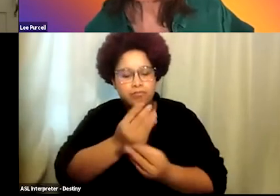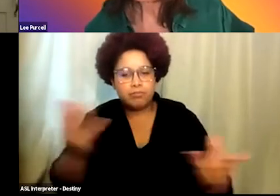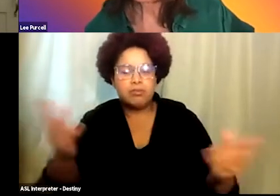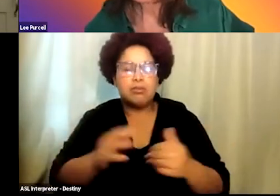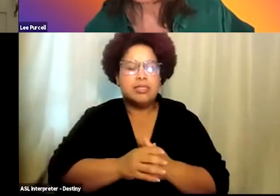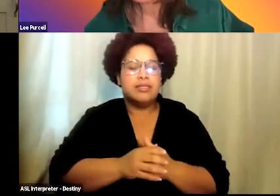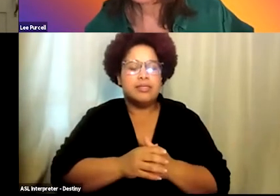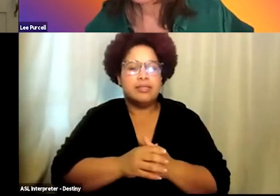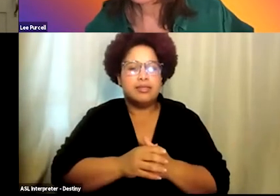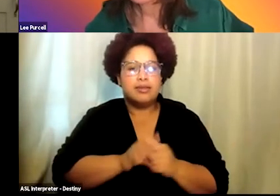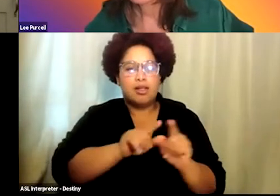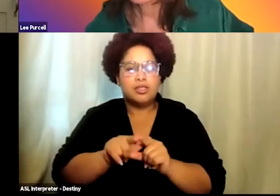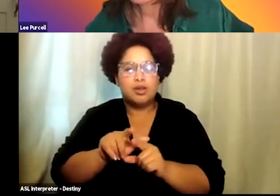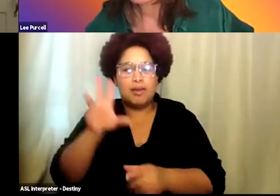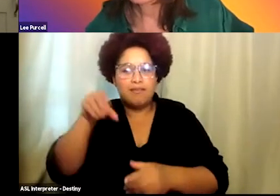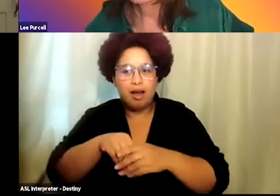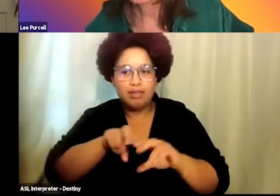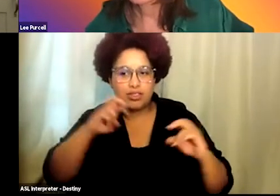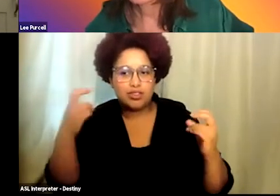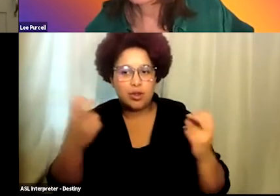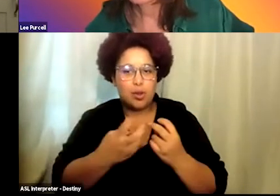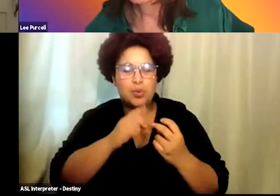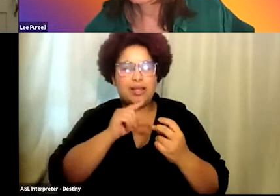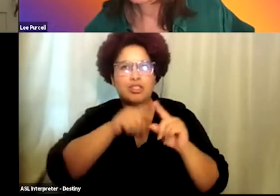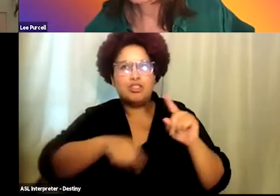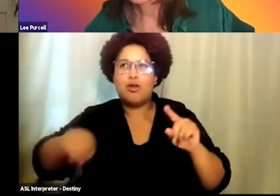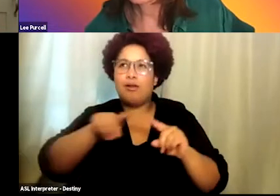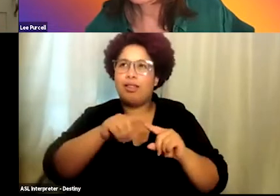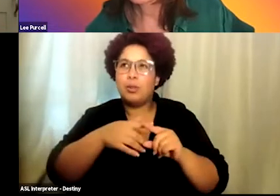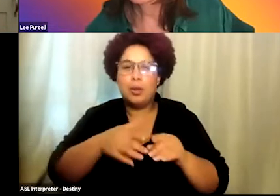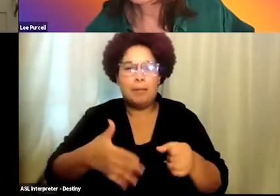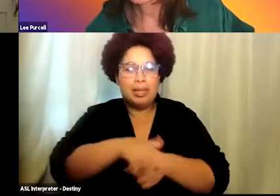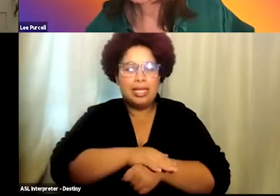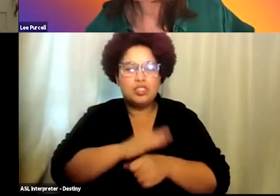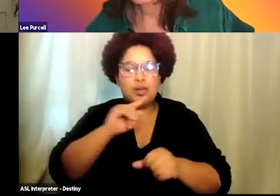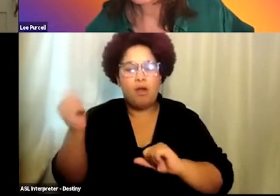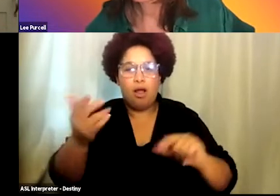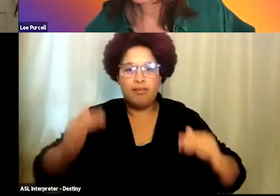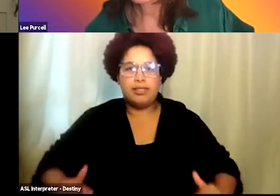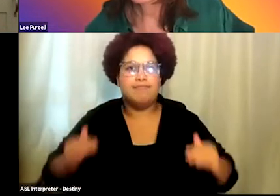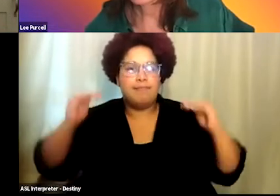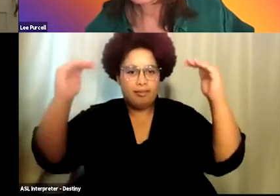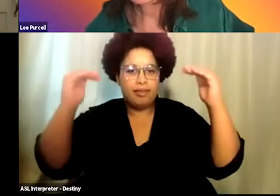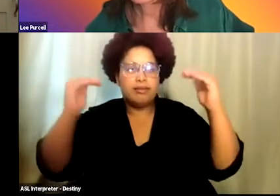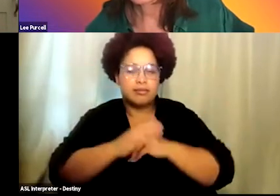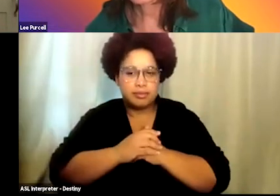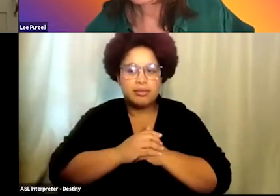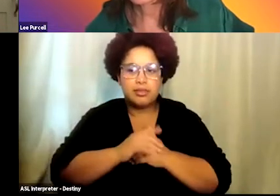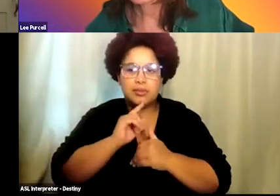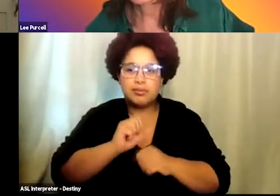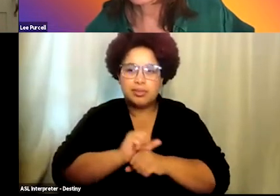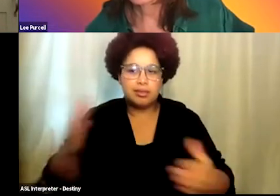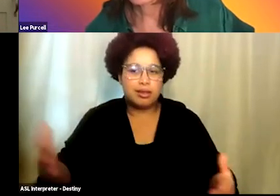to get in the circle and complete this circle to elevate all of us. And I'm just really happy to